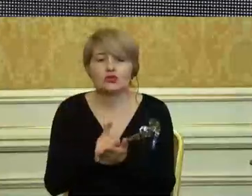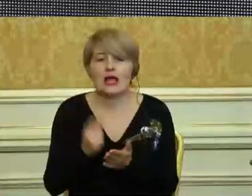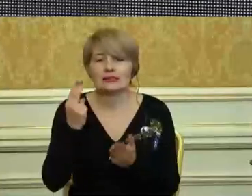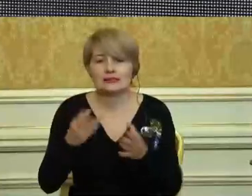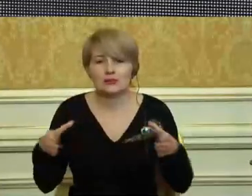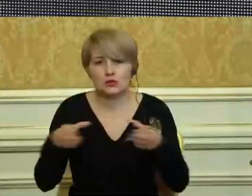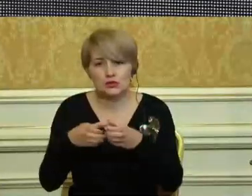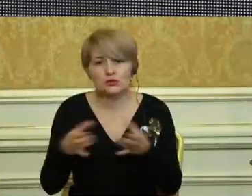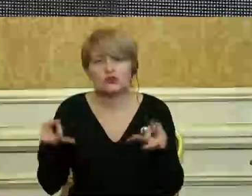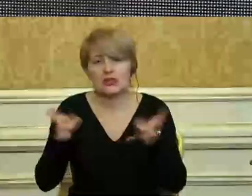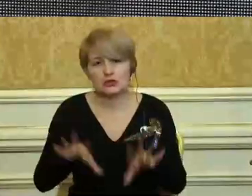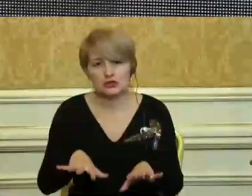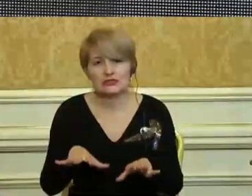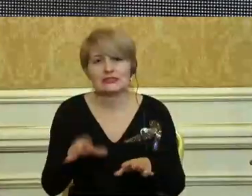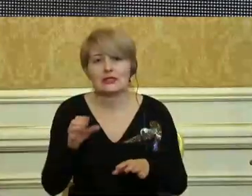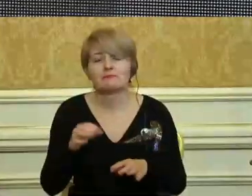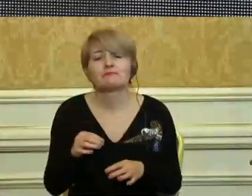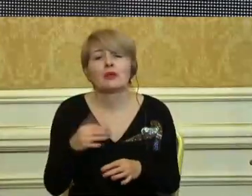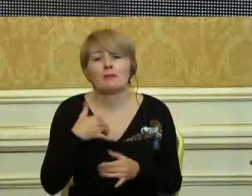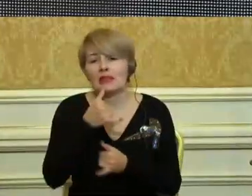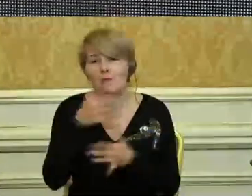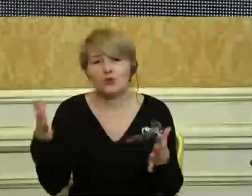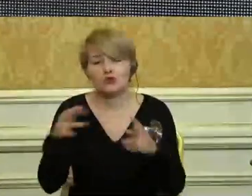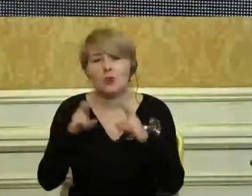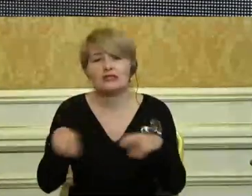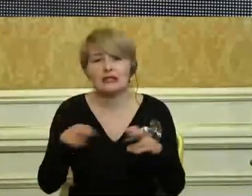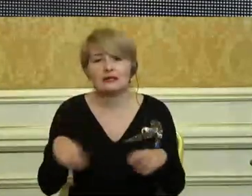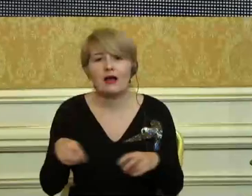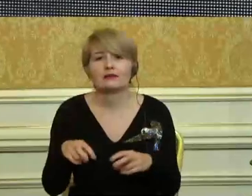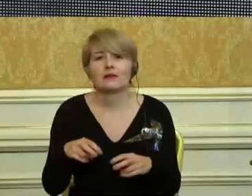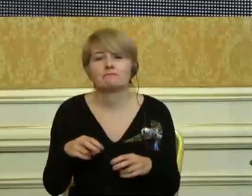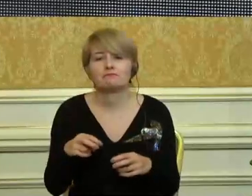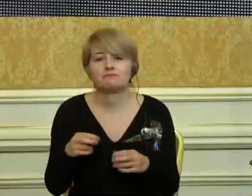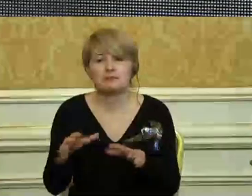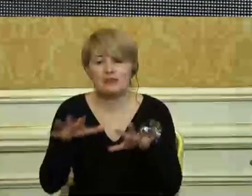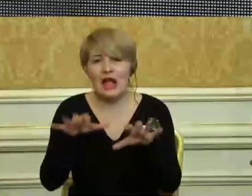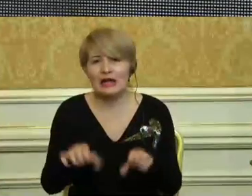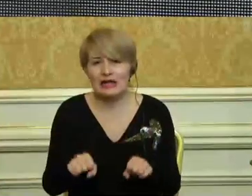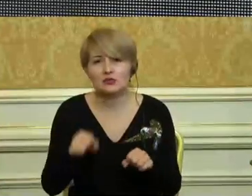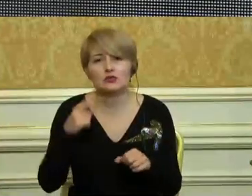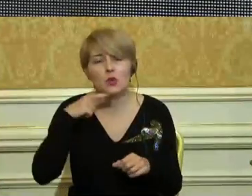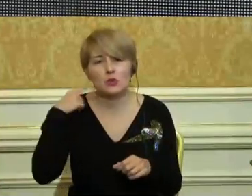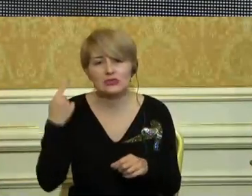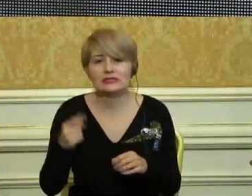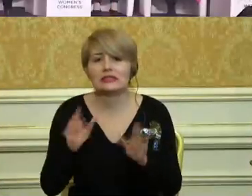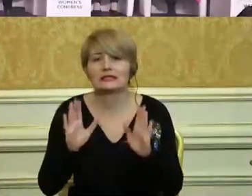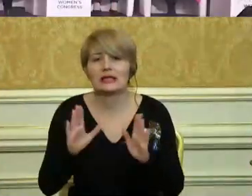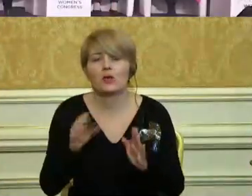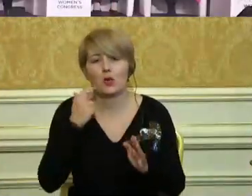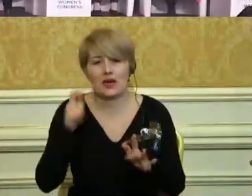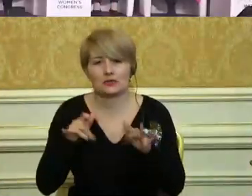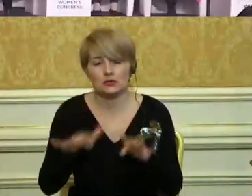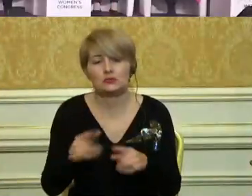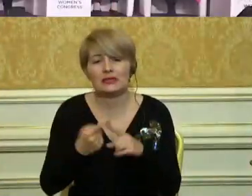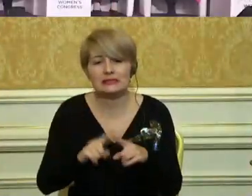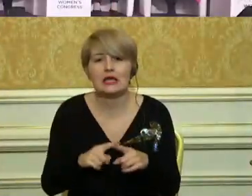accompli. Russia's aggression is not simply a matter for Ukraine. It's a threat to the region, to Europe,